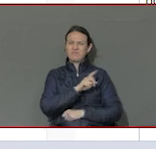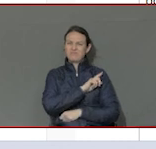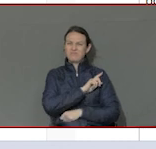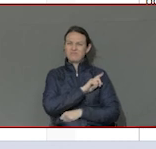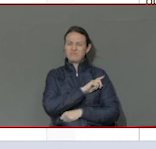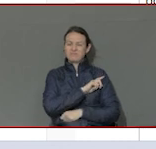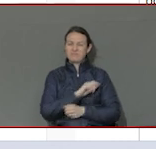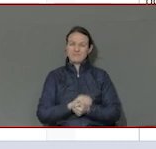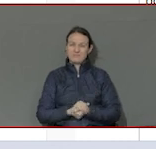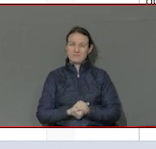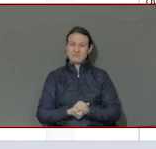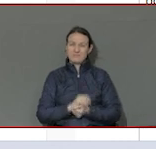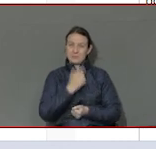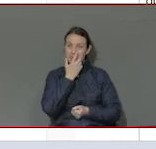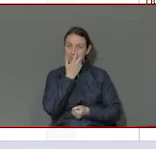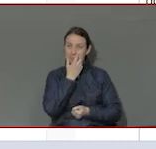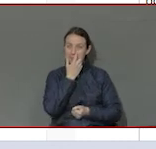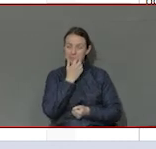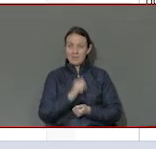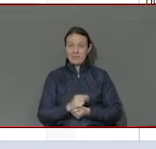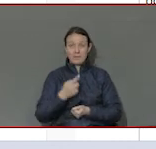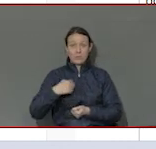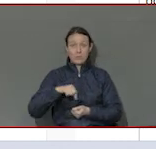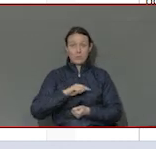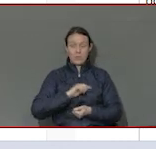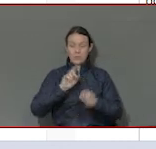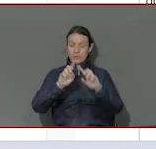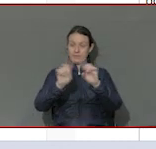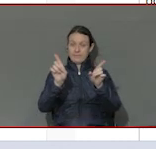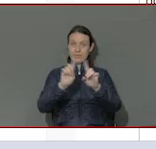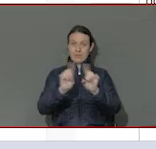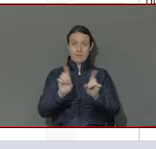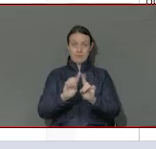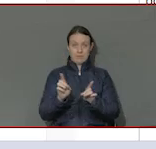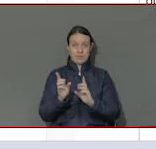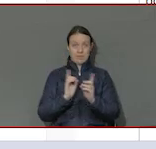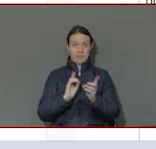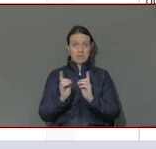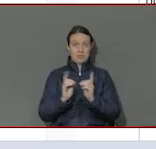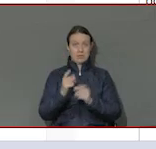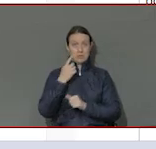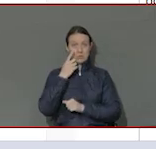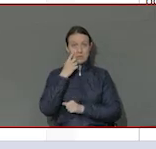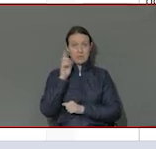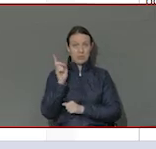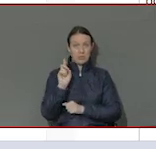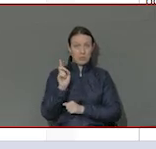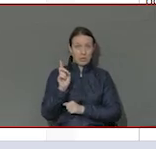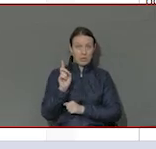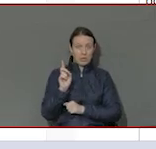Now, when we were doing the differences, we noticed that the foramen magnum